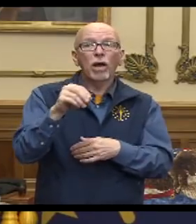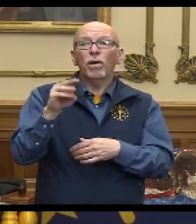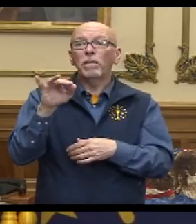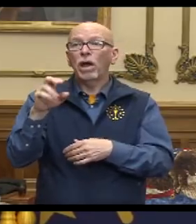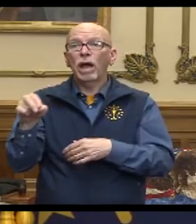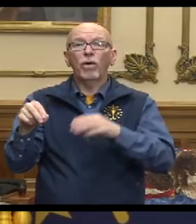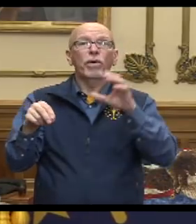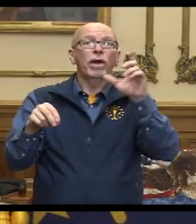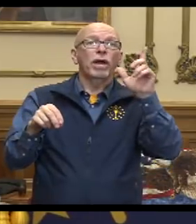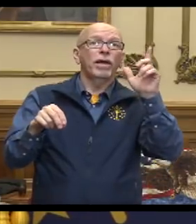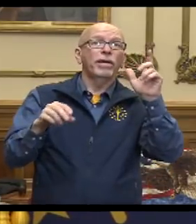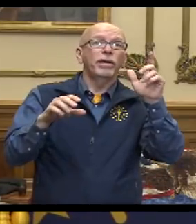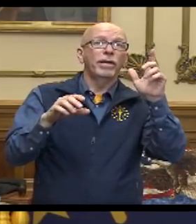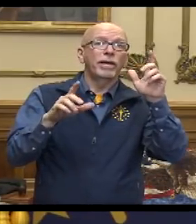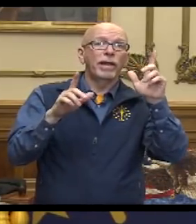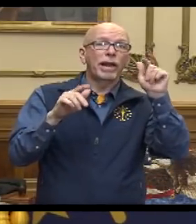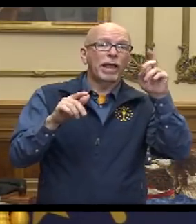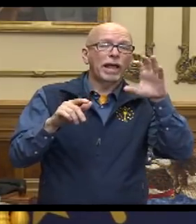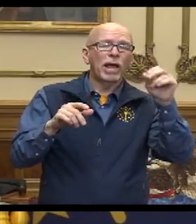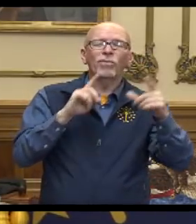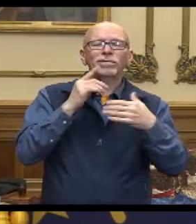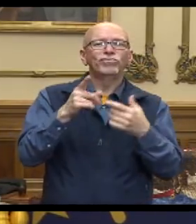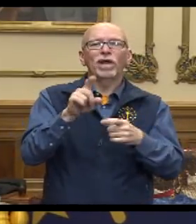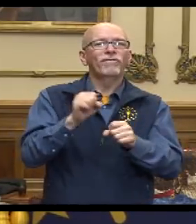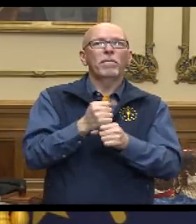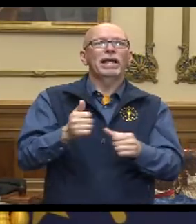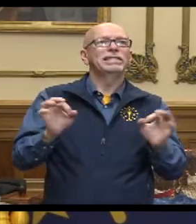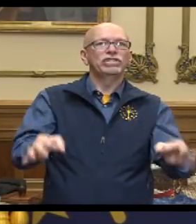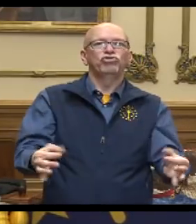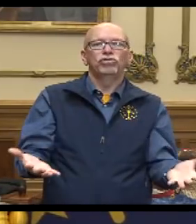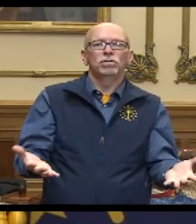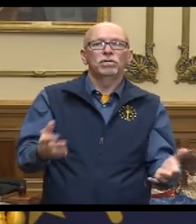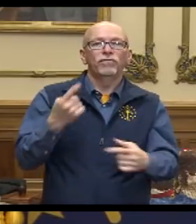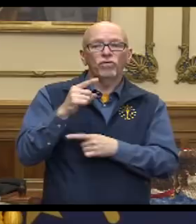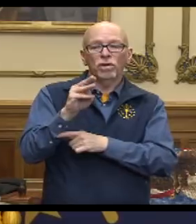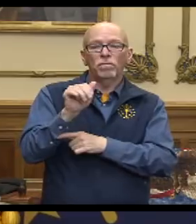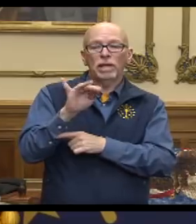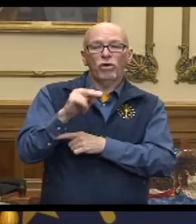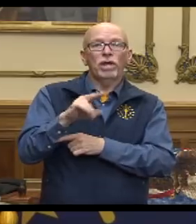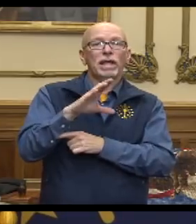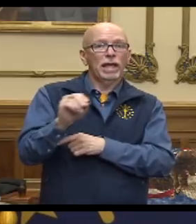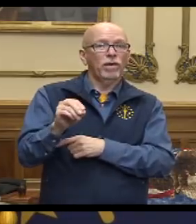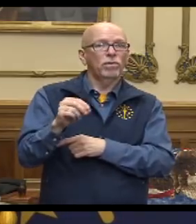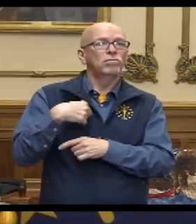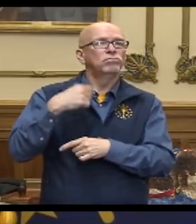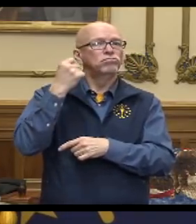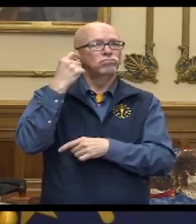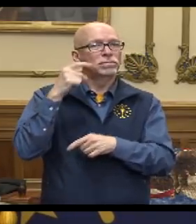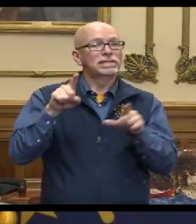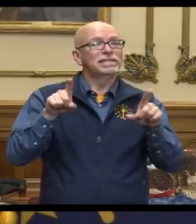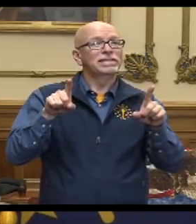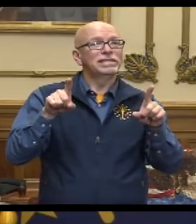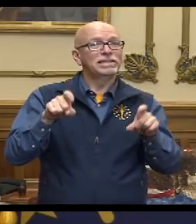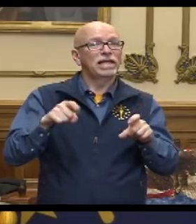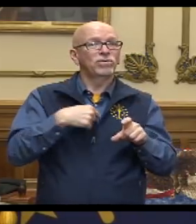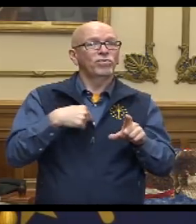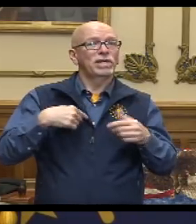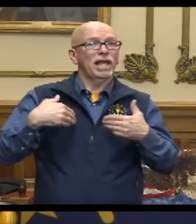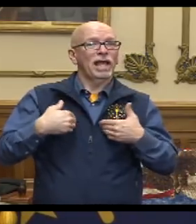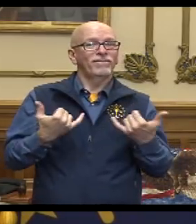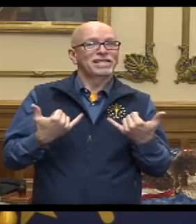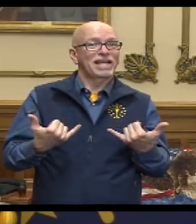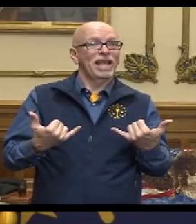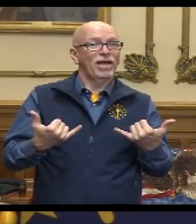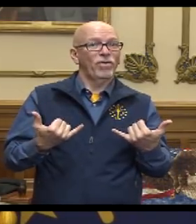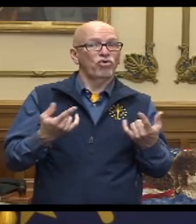County, and ultimately you got to make a decision. And for Marion County, understanding that the testing that we have in place